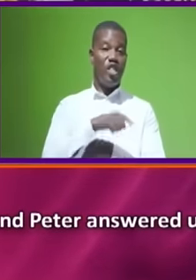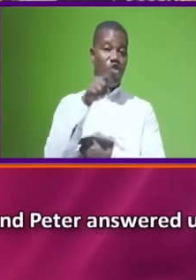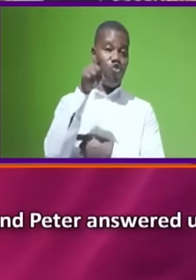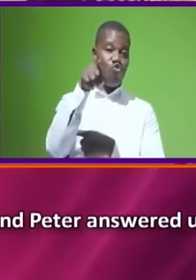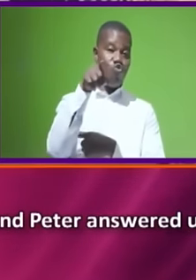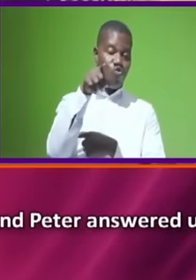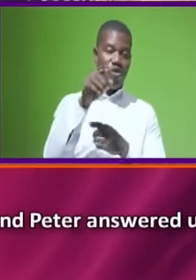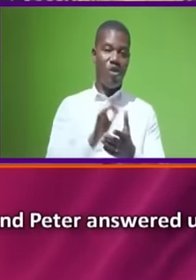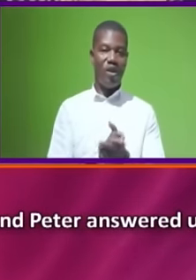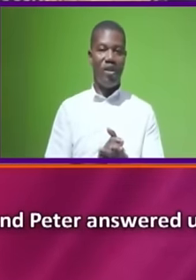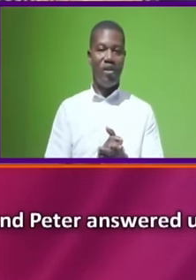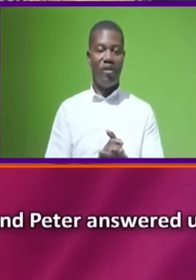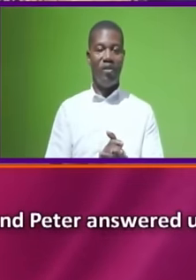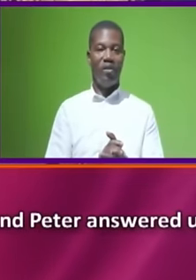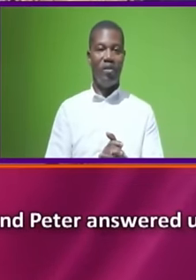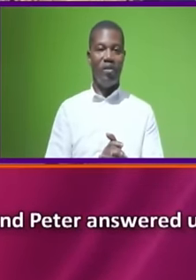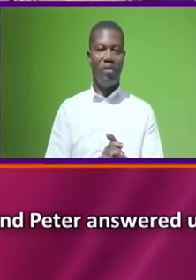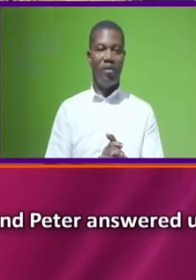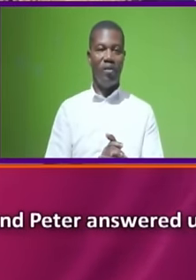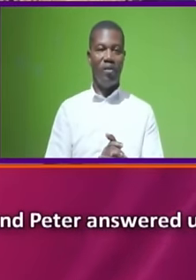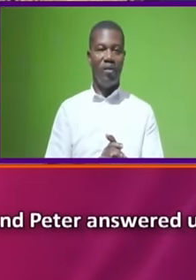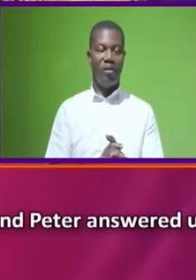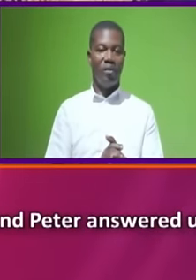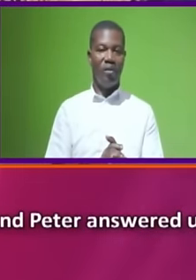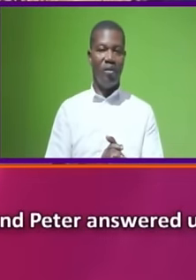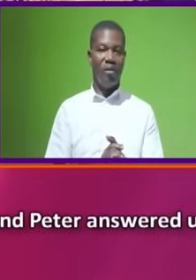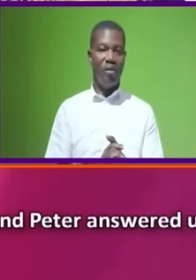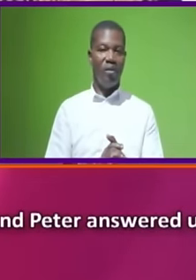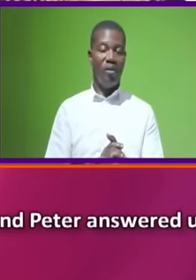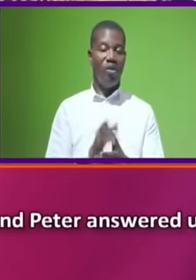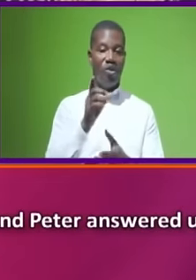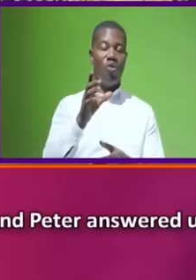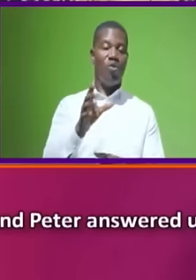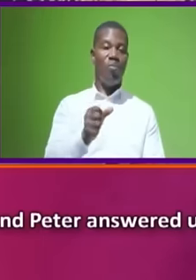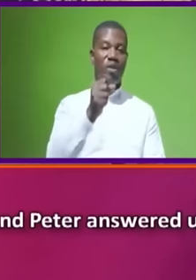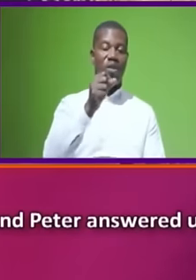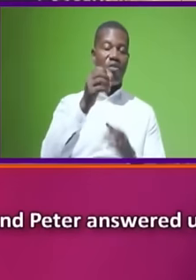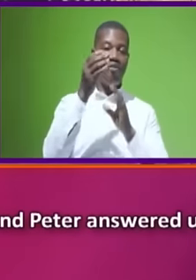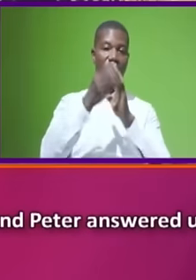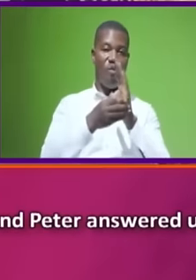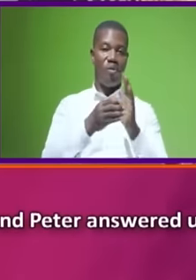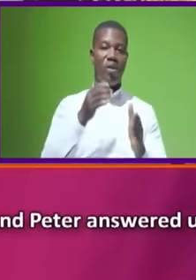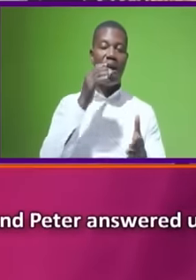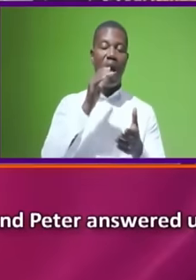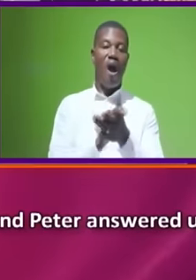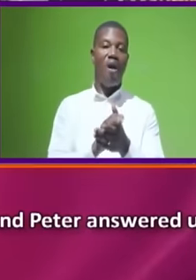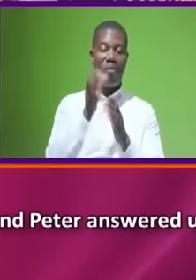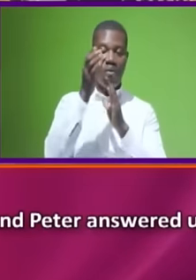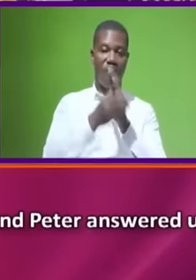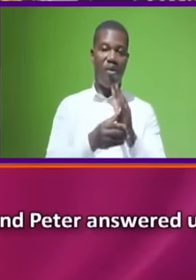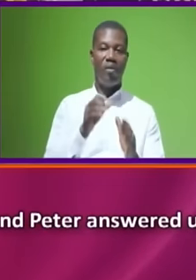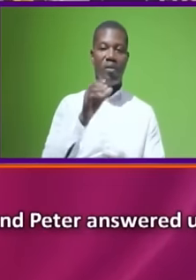today, take a look at yourself. Okunu suafa. Yes. Ebanu suafa.